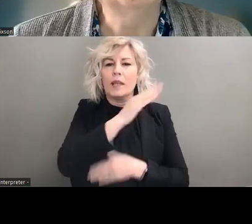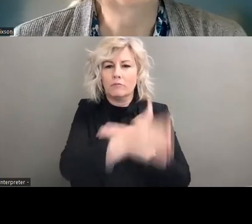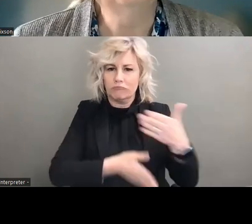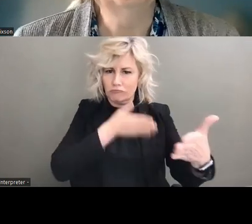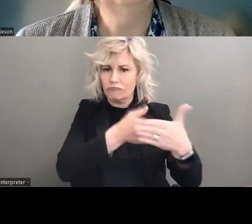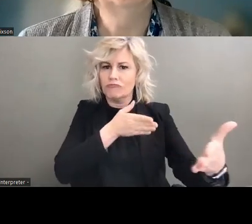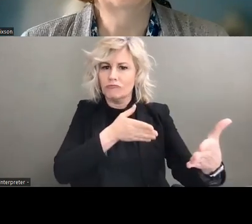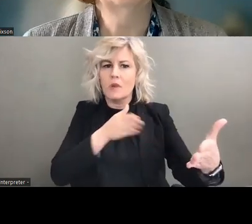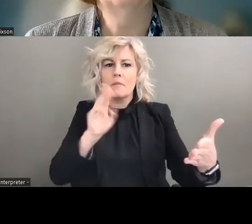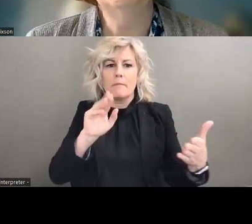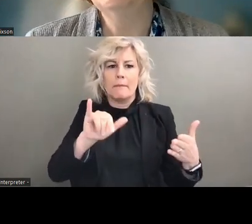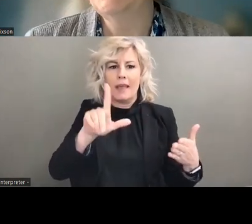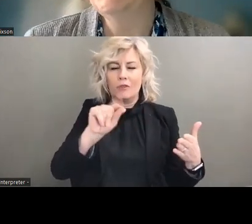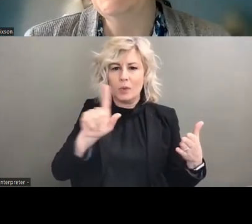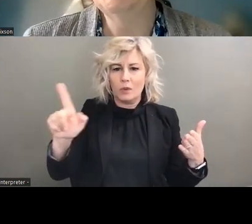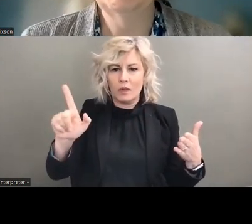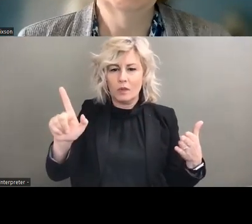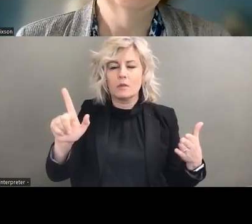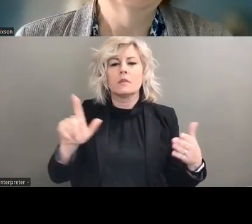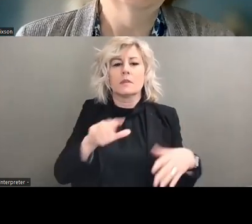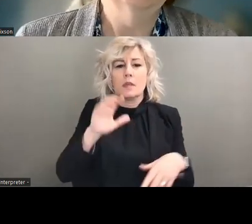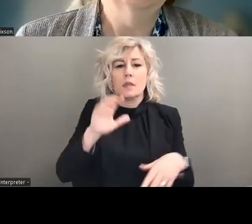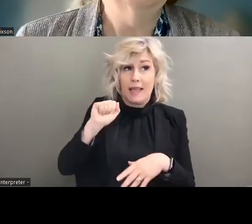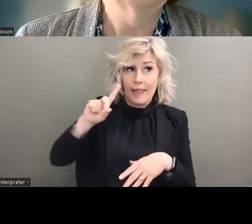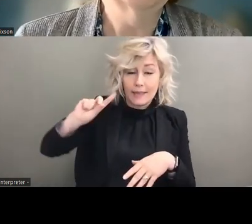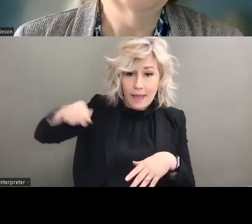of 2021, and I say we, ADAP,